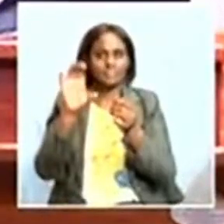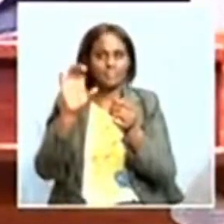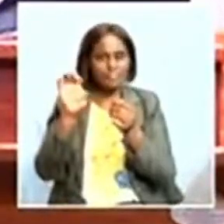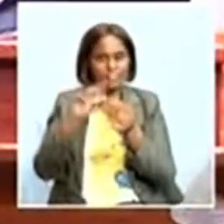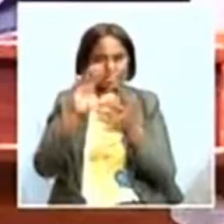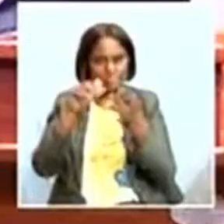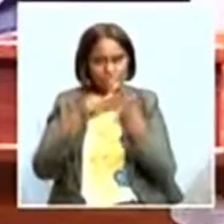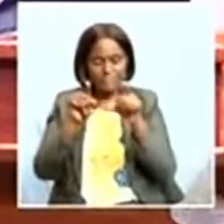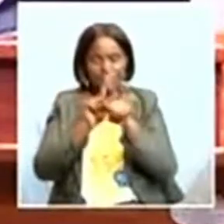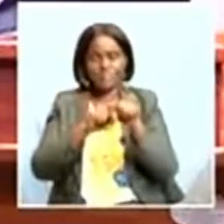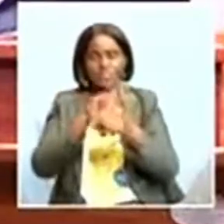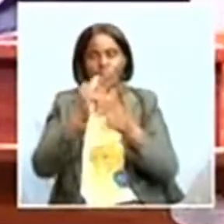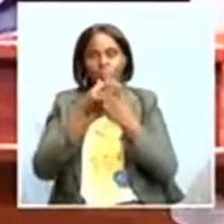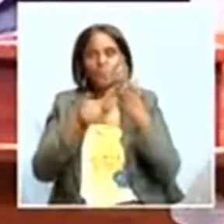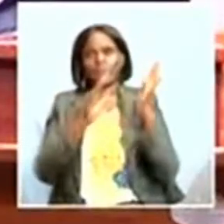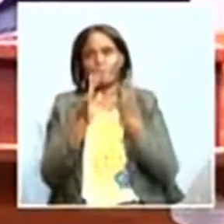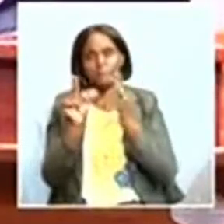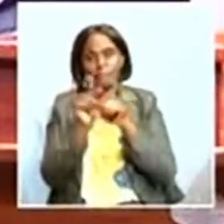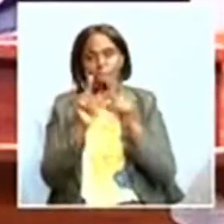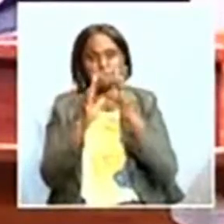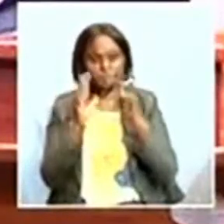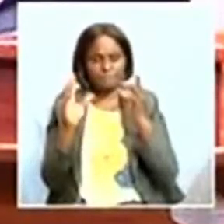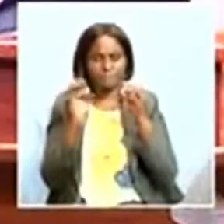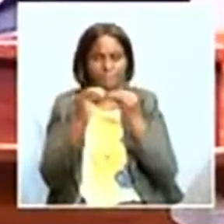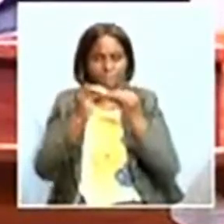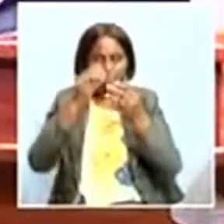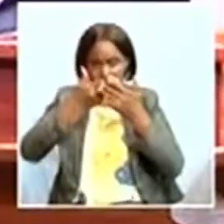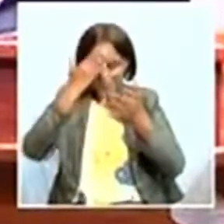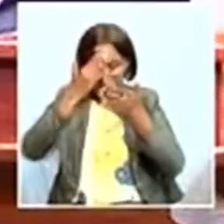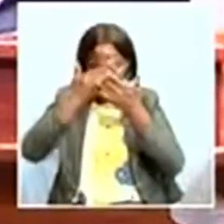centers are designed to expand